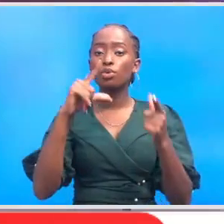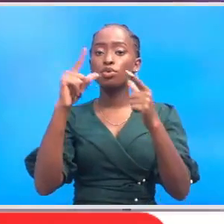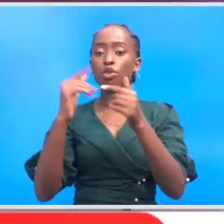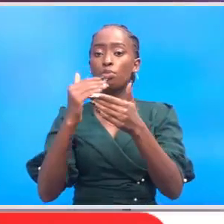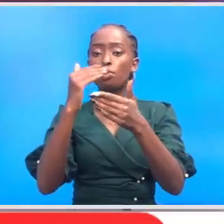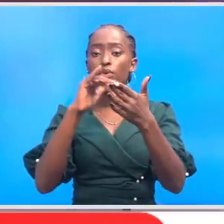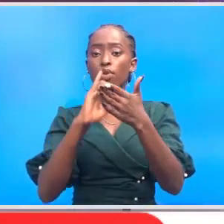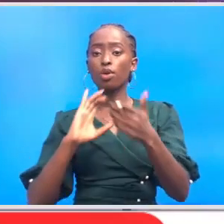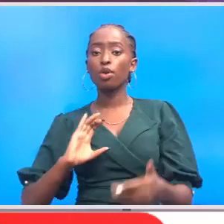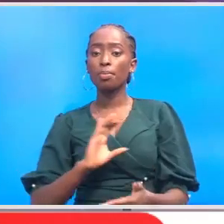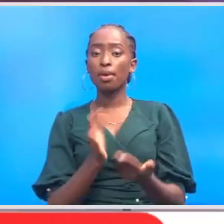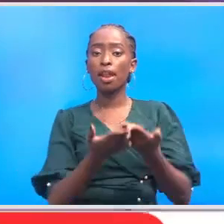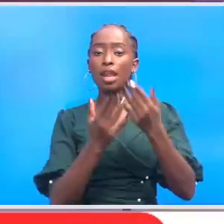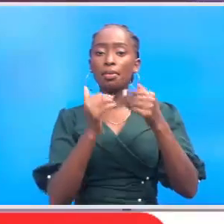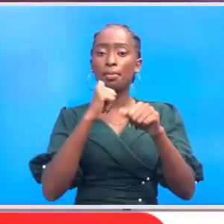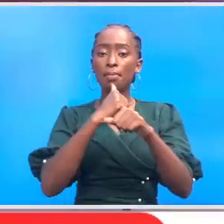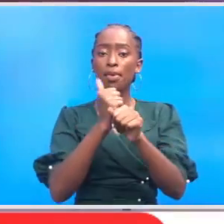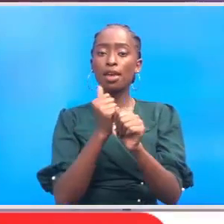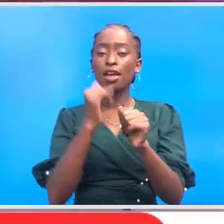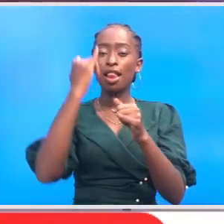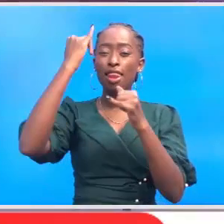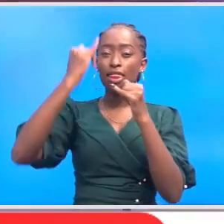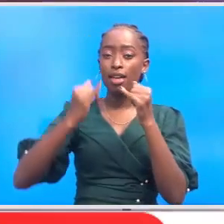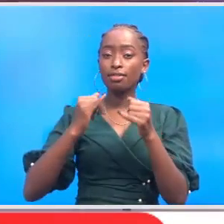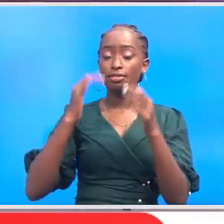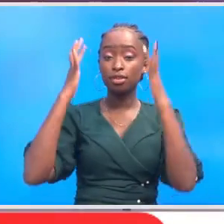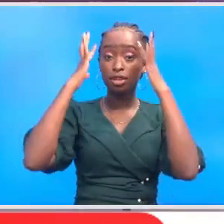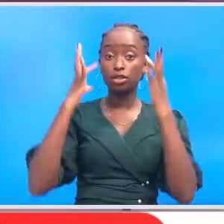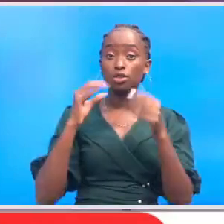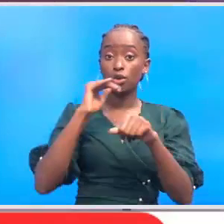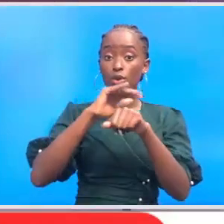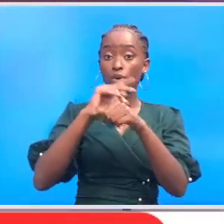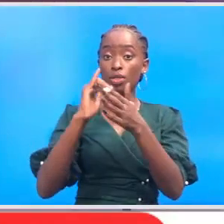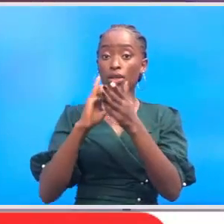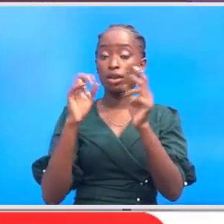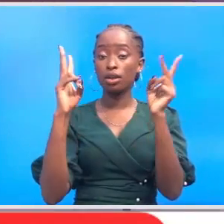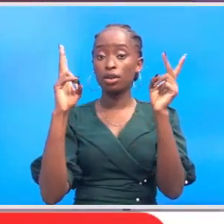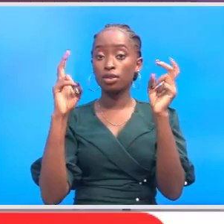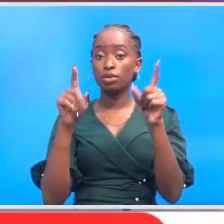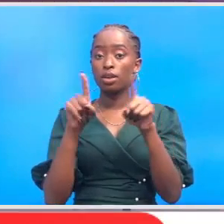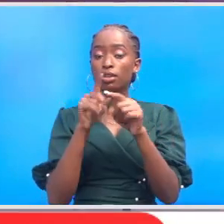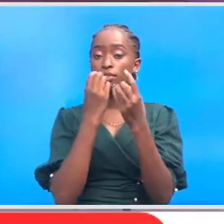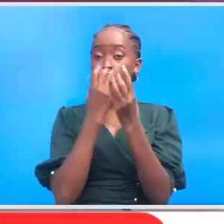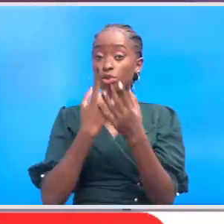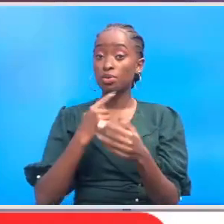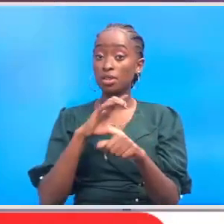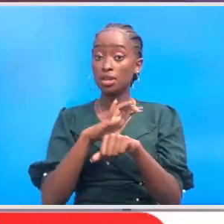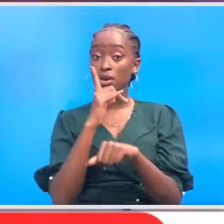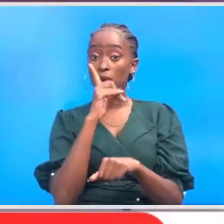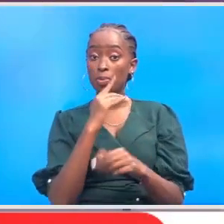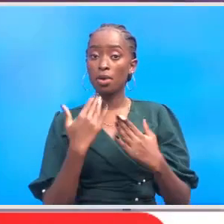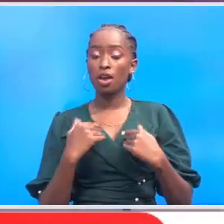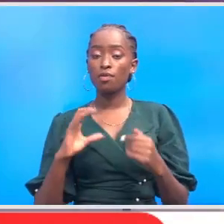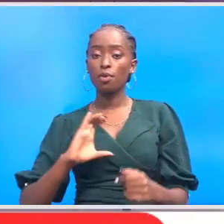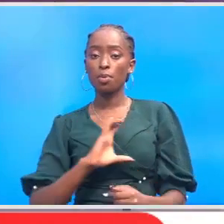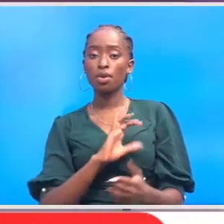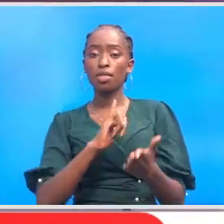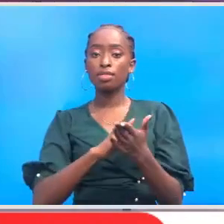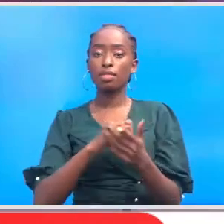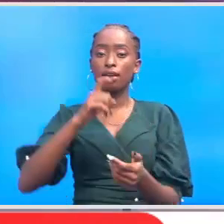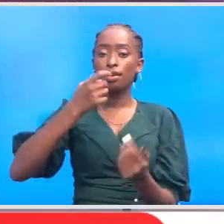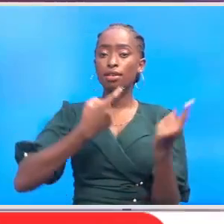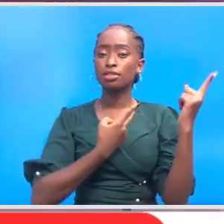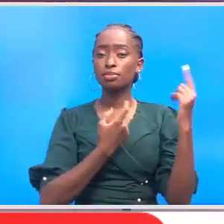make a final decision on the contentious issue. And as Apollo Kamau reports, the committee is also expected to approve a